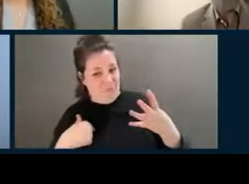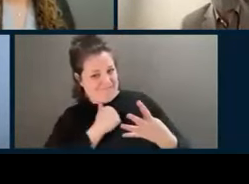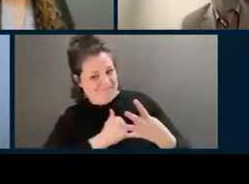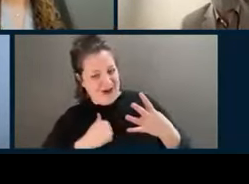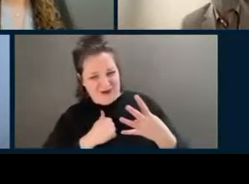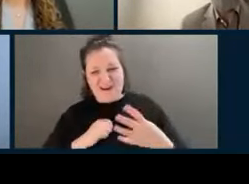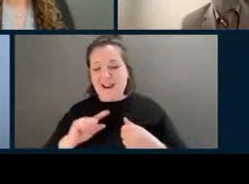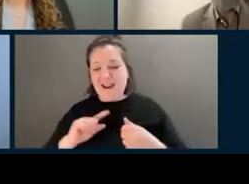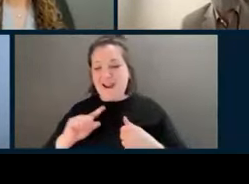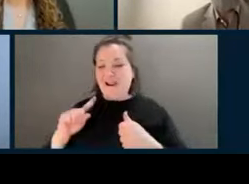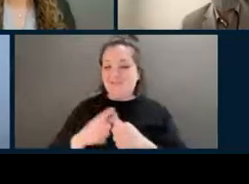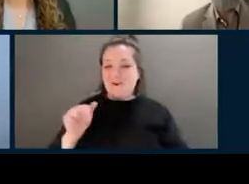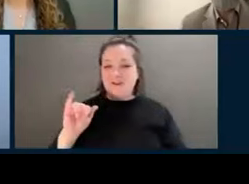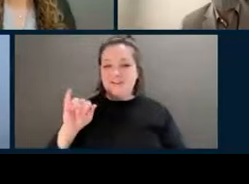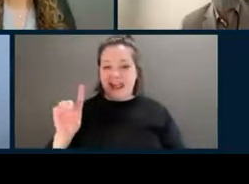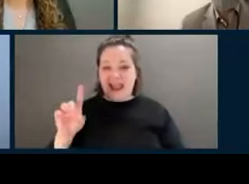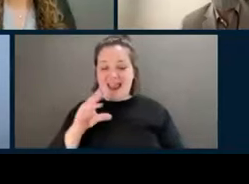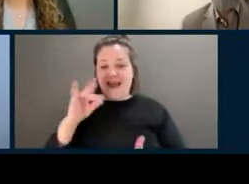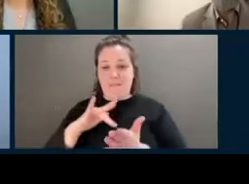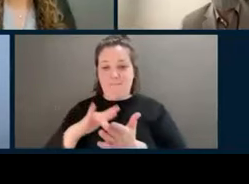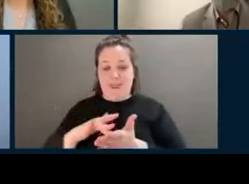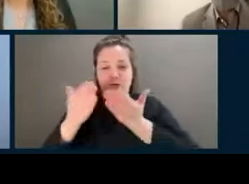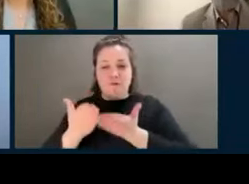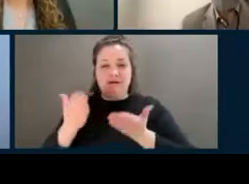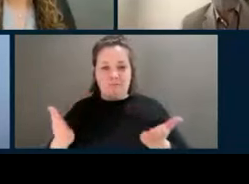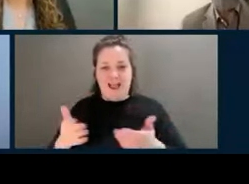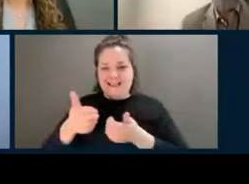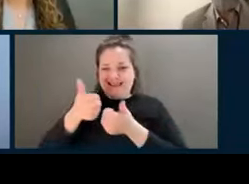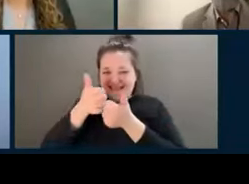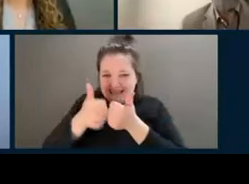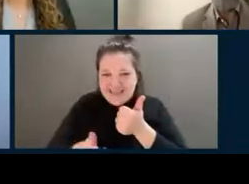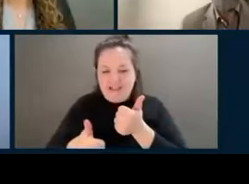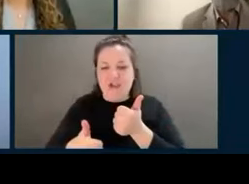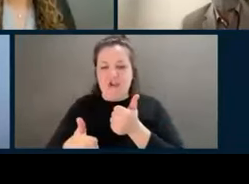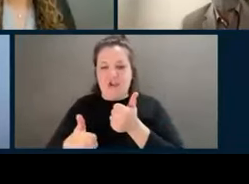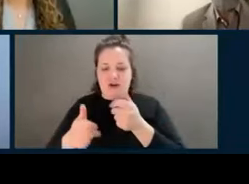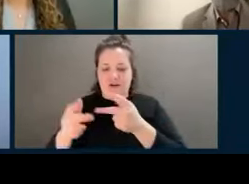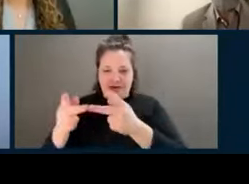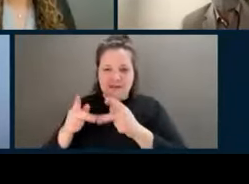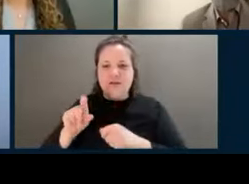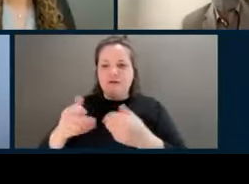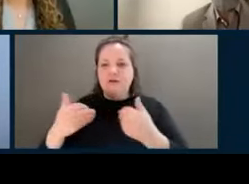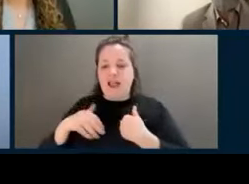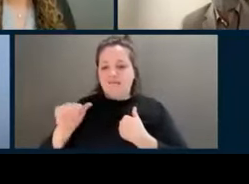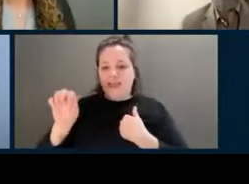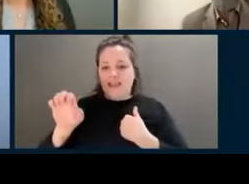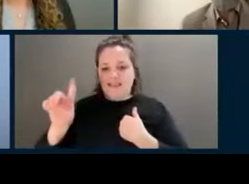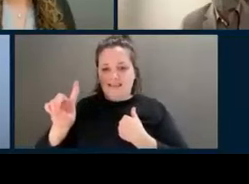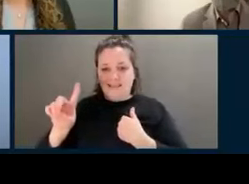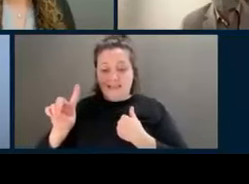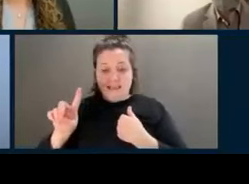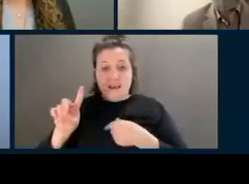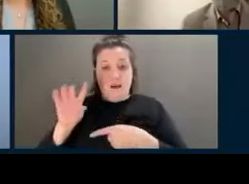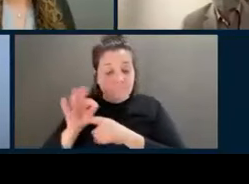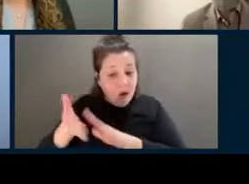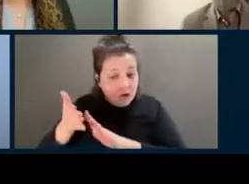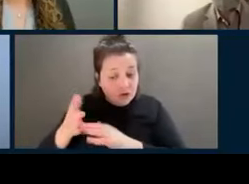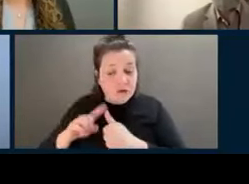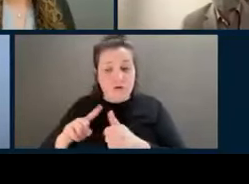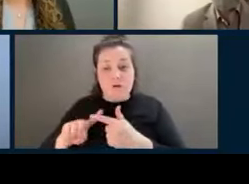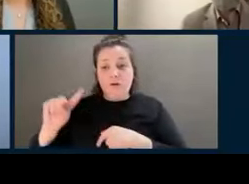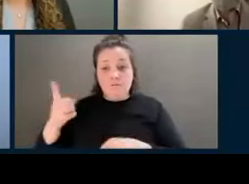medical supplies. So every facility should have a functional AED, a first aid kit. And above all, we see these